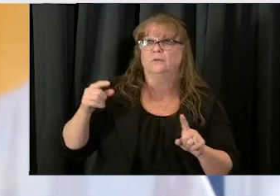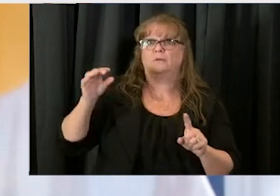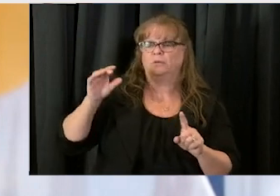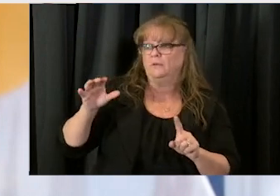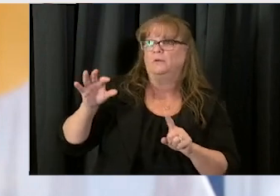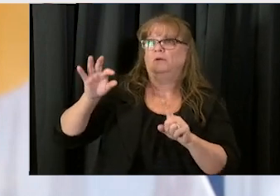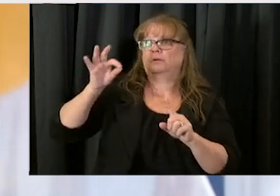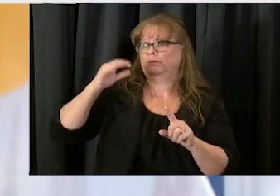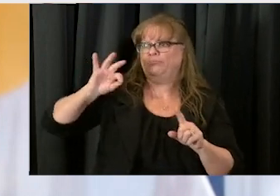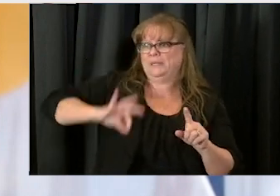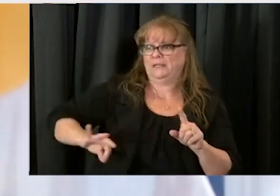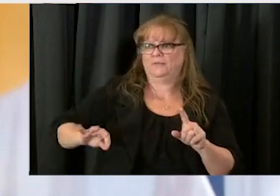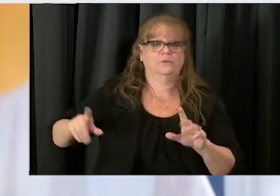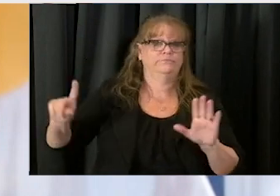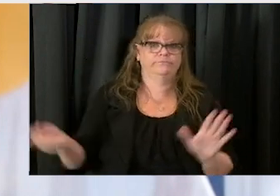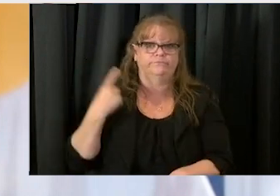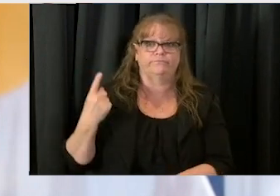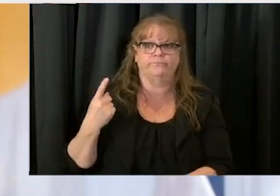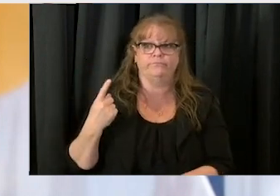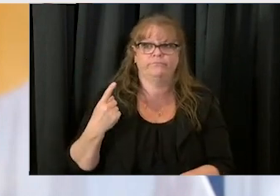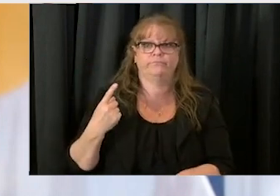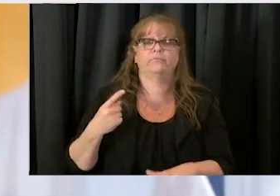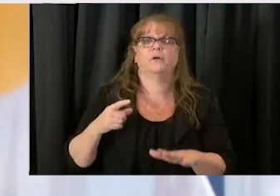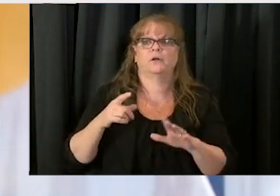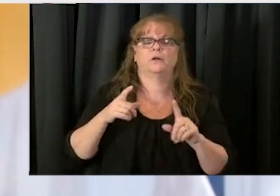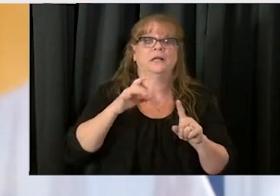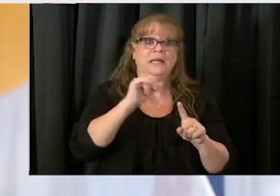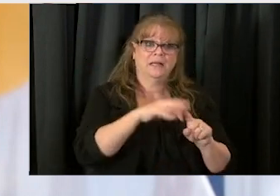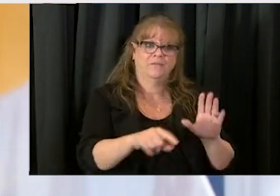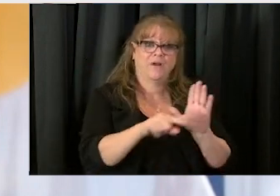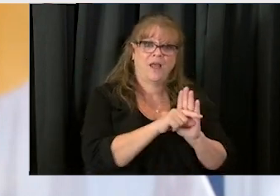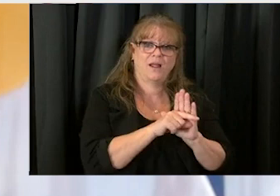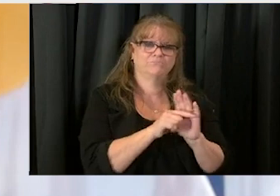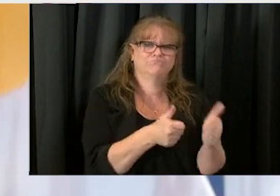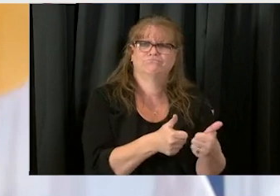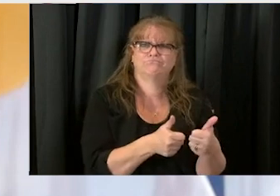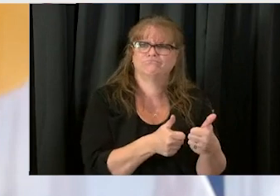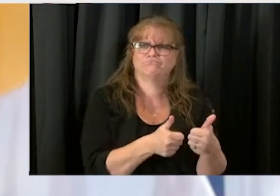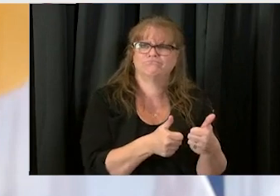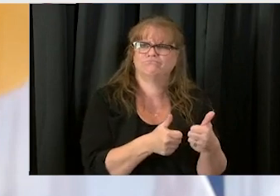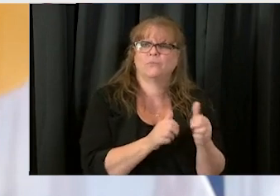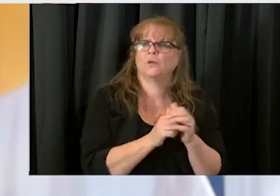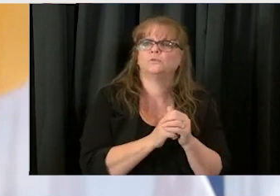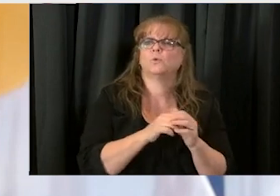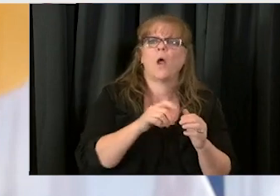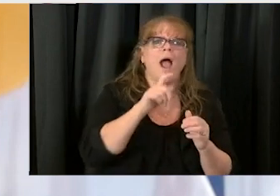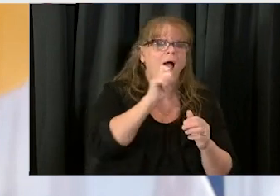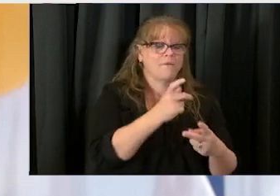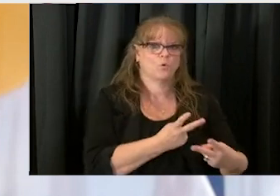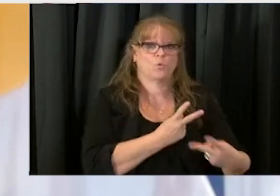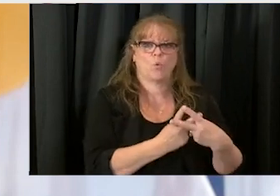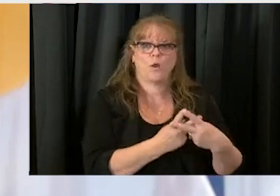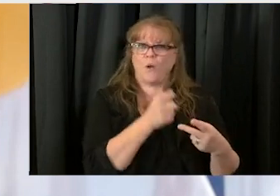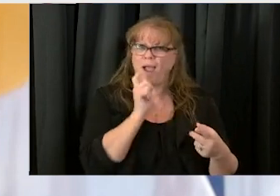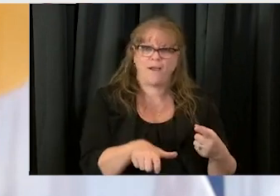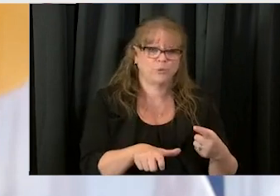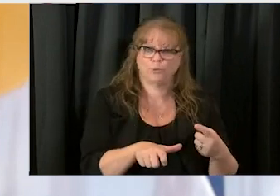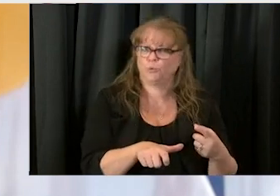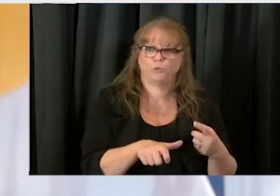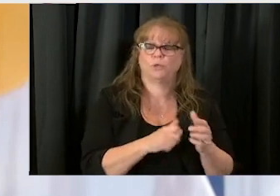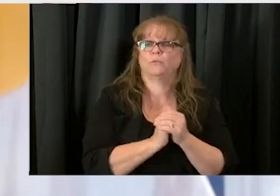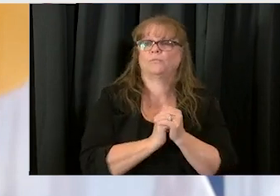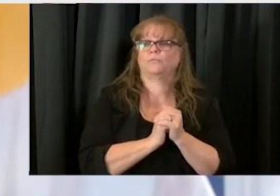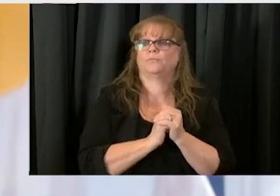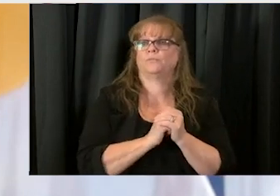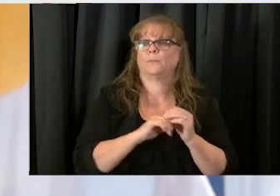that otherwise might occur, as well as in the surveillance screening to identify outbreaks even earlier and prevent them from becoming larger. So a number